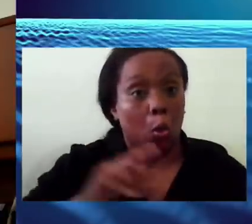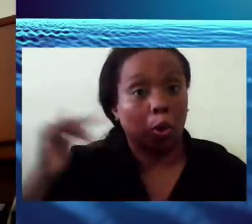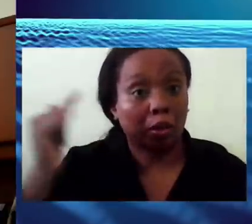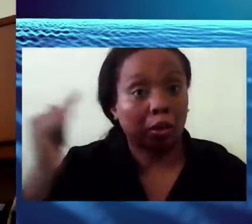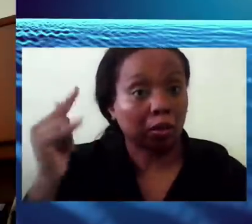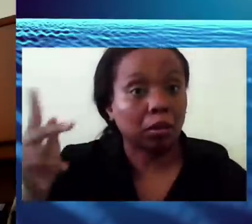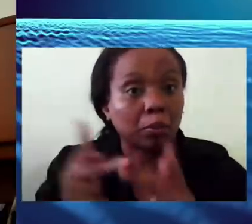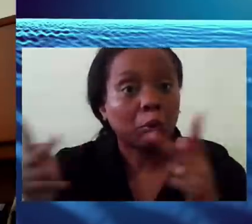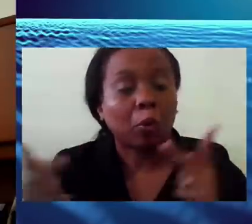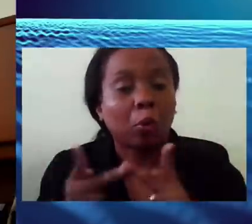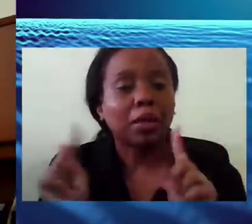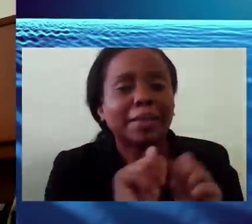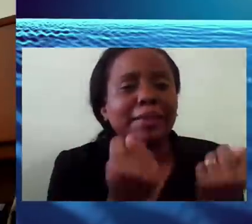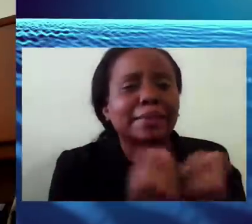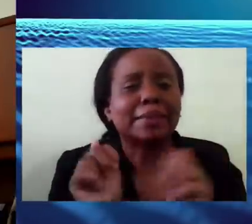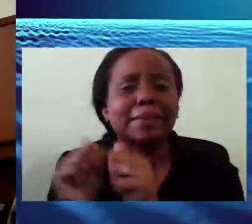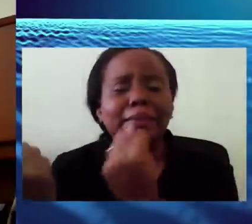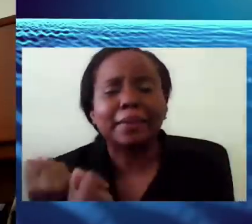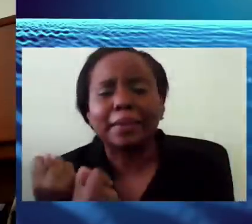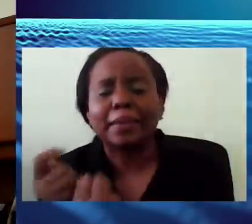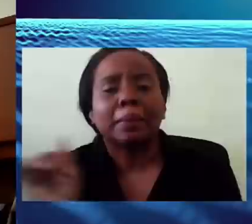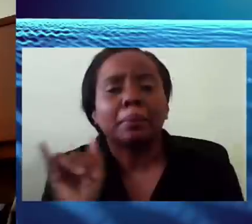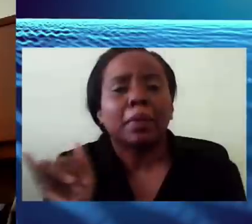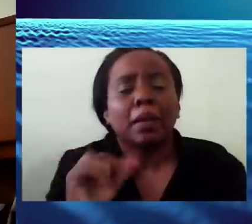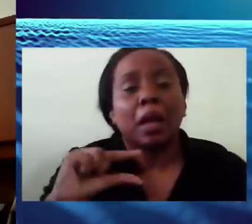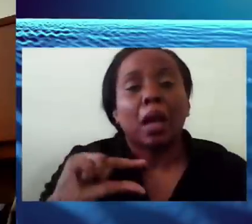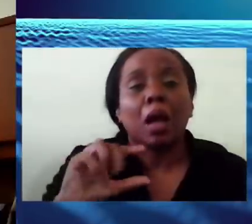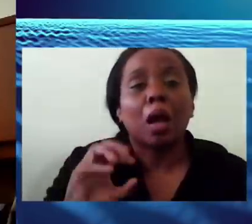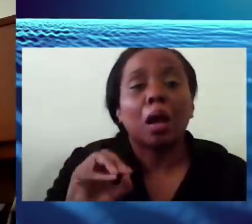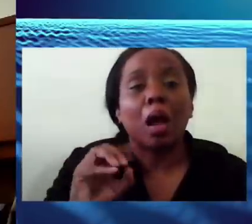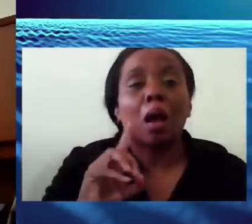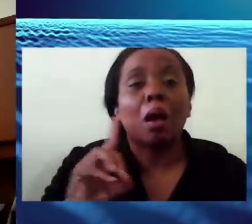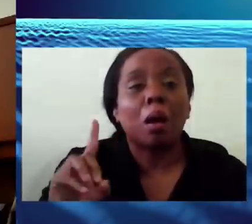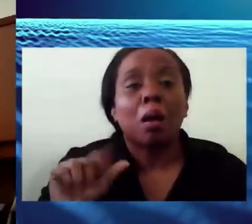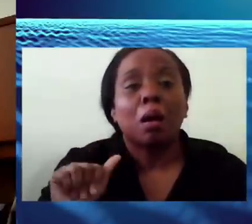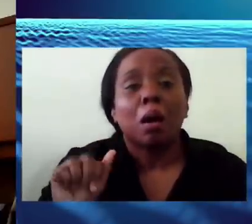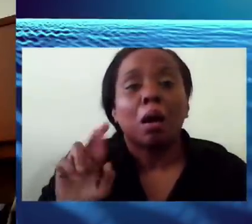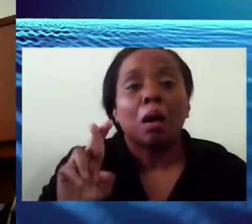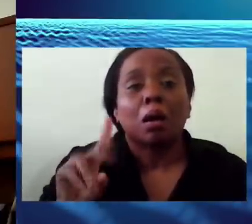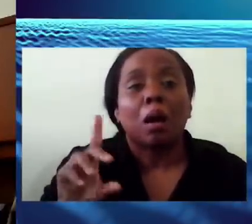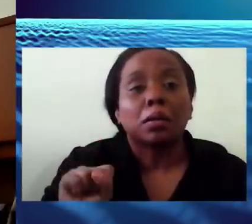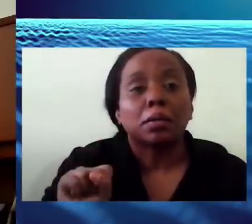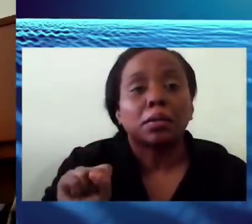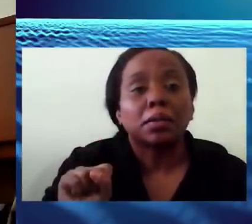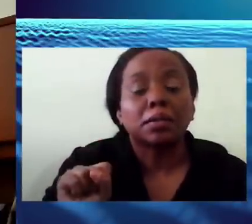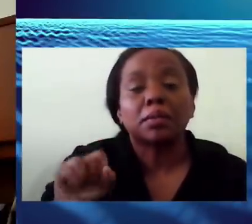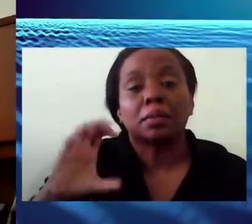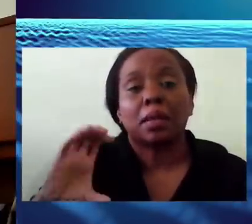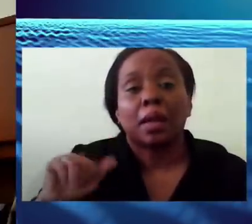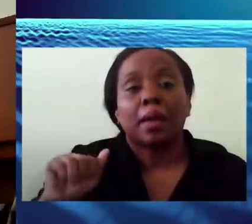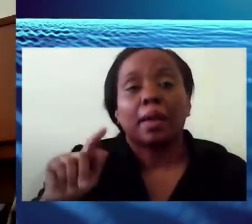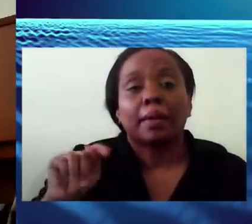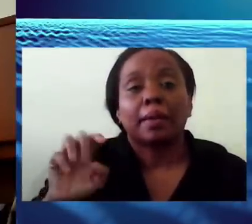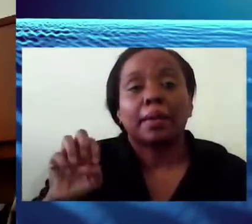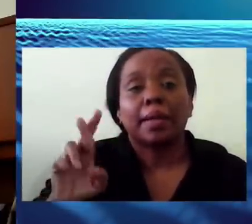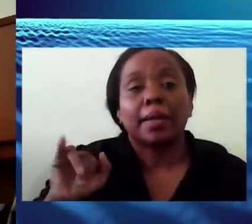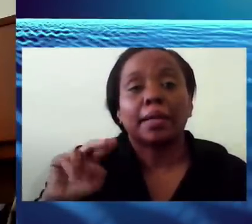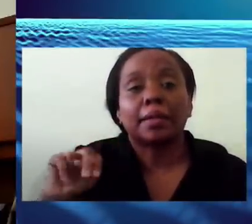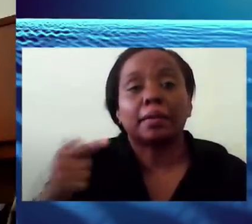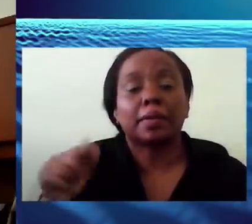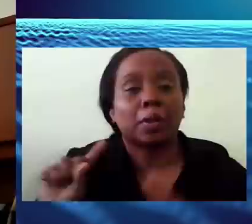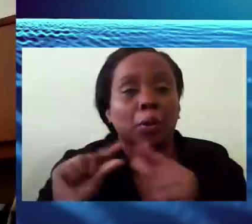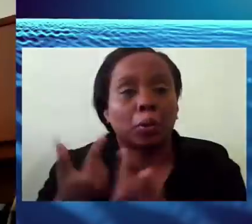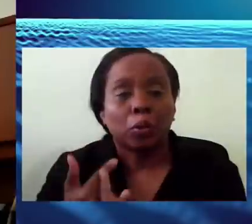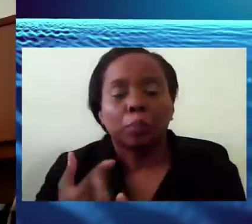team members, Goddard's Catering Group, all of the partners who are based here at the Grantley Adams International Airport and across the network